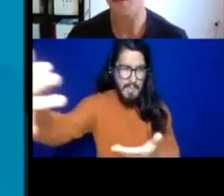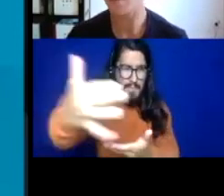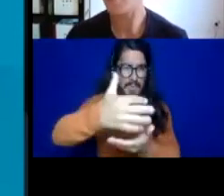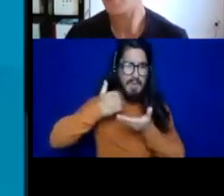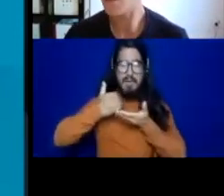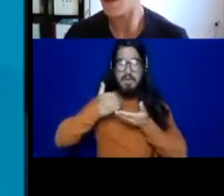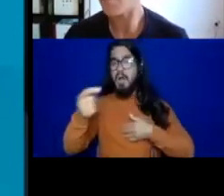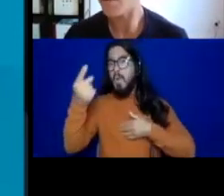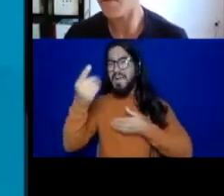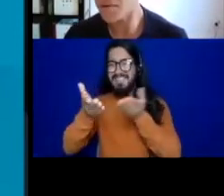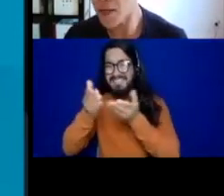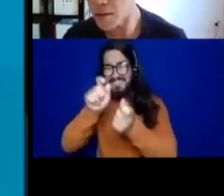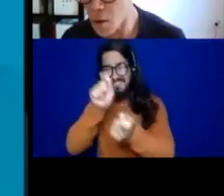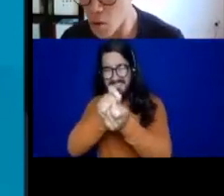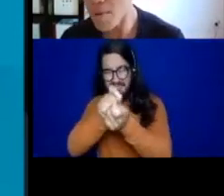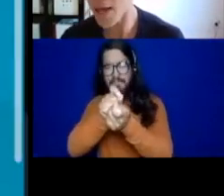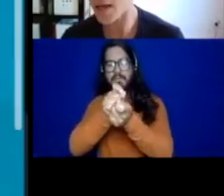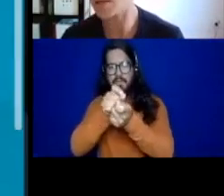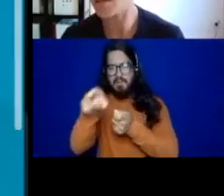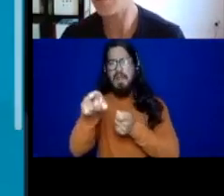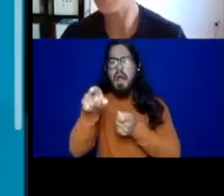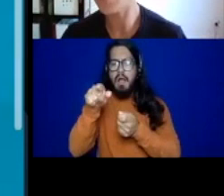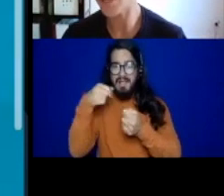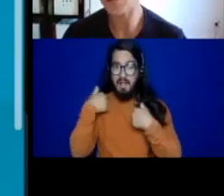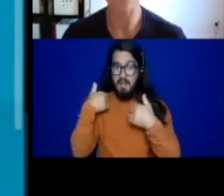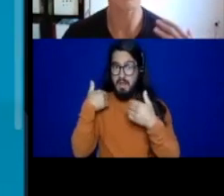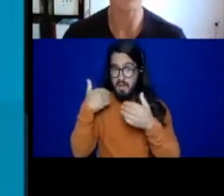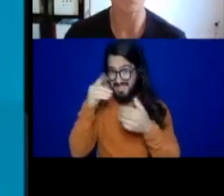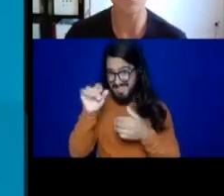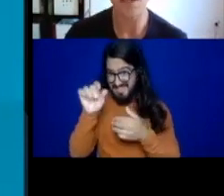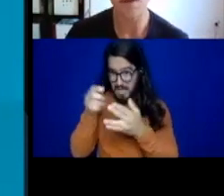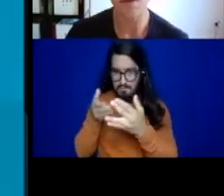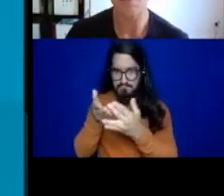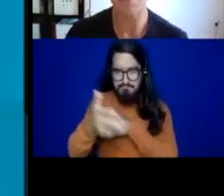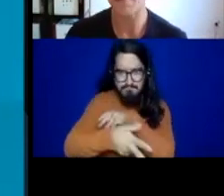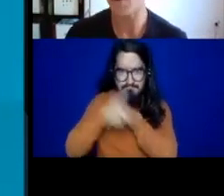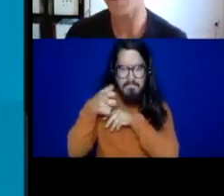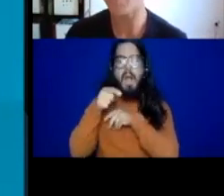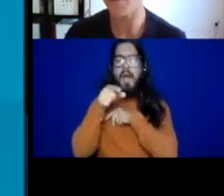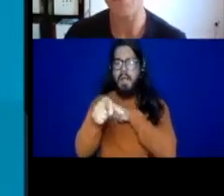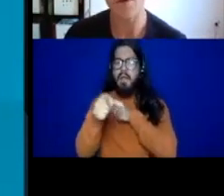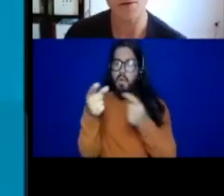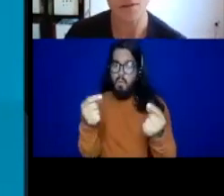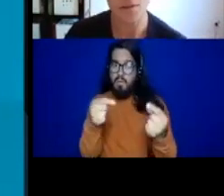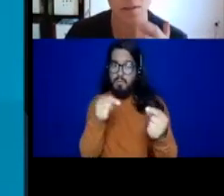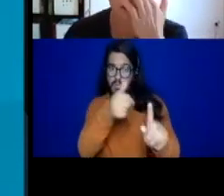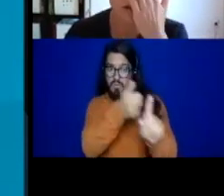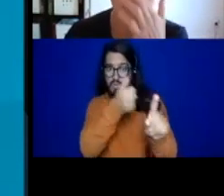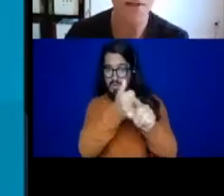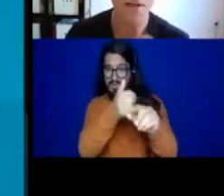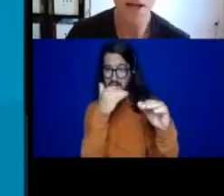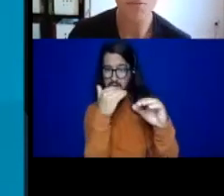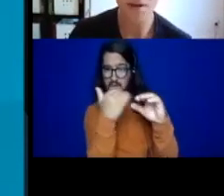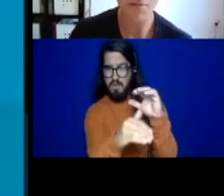breaches. If you land on the home page, you can enter your own email or phone numbers to see